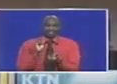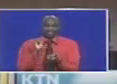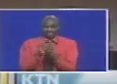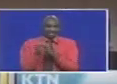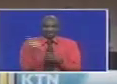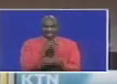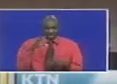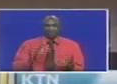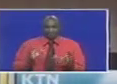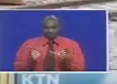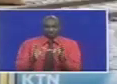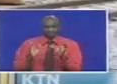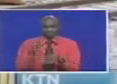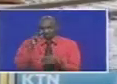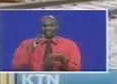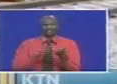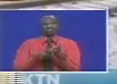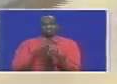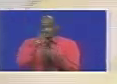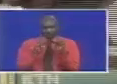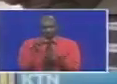push on with the railway tender probe.